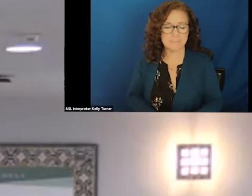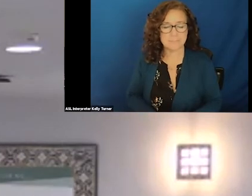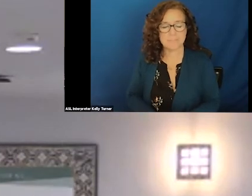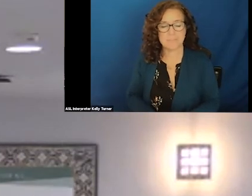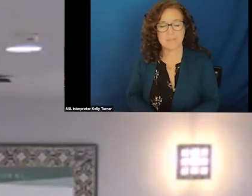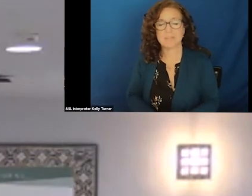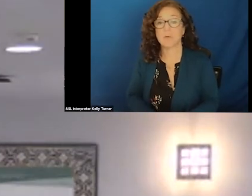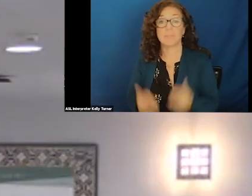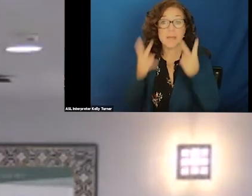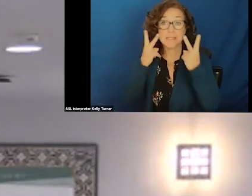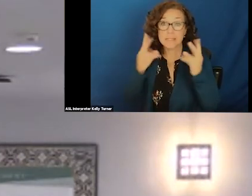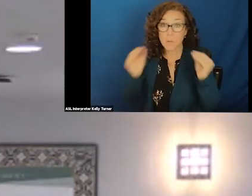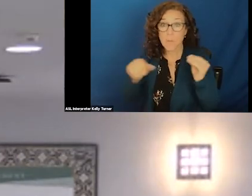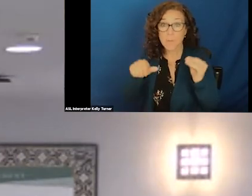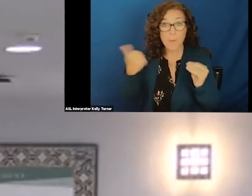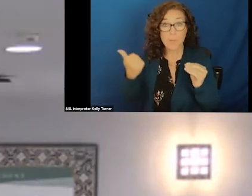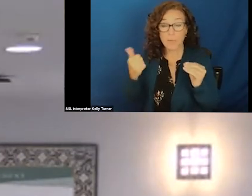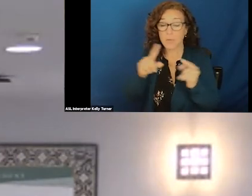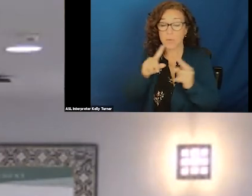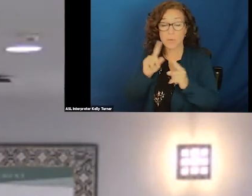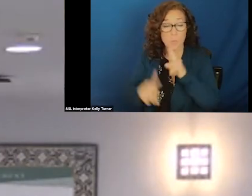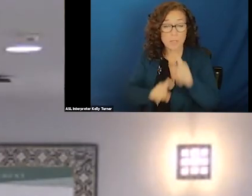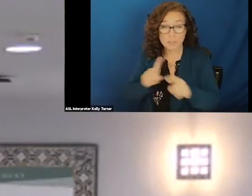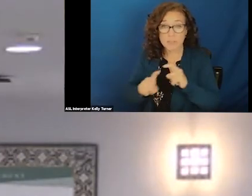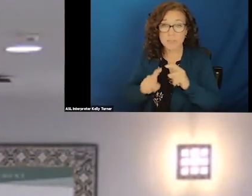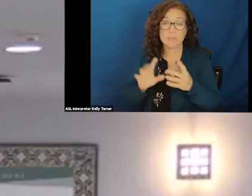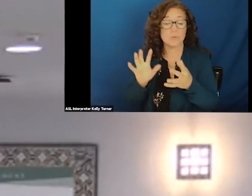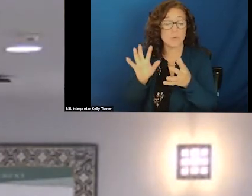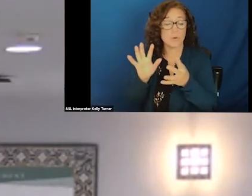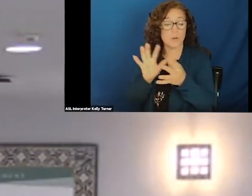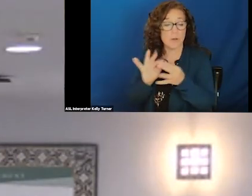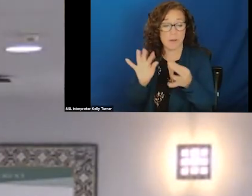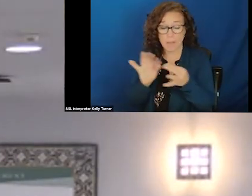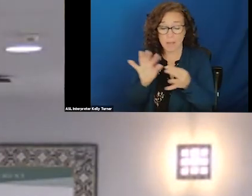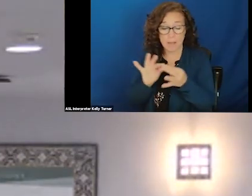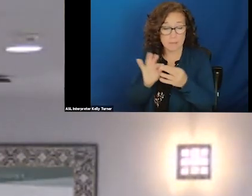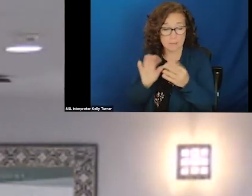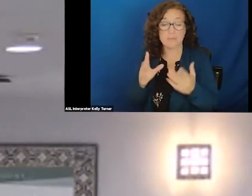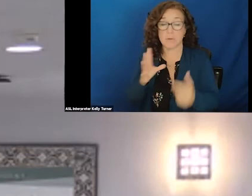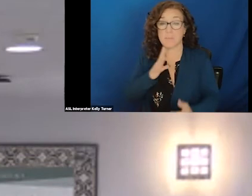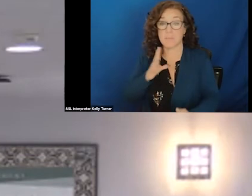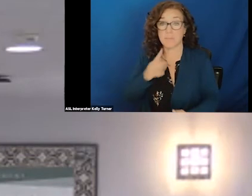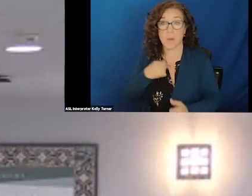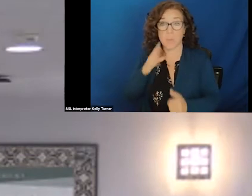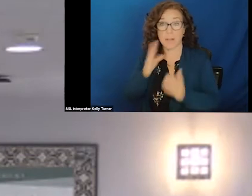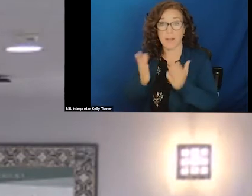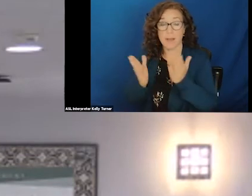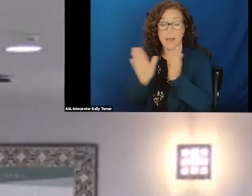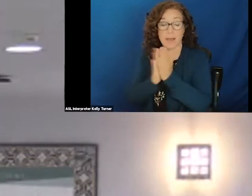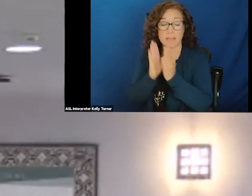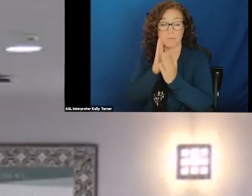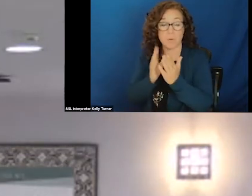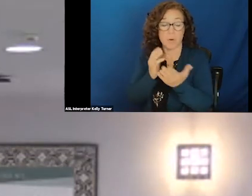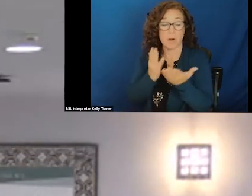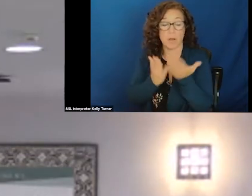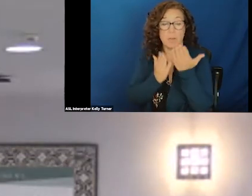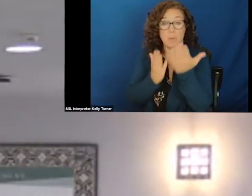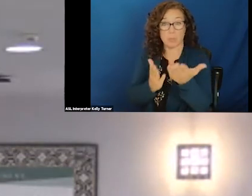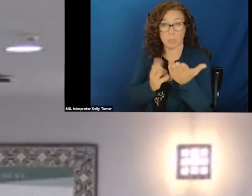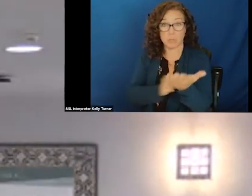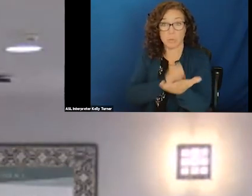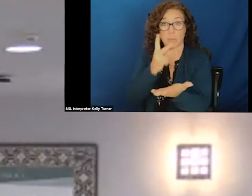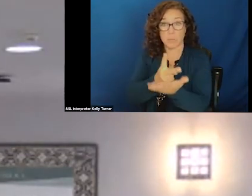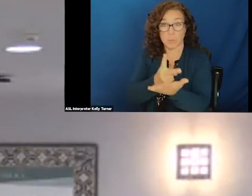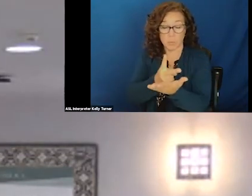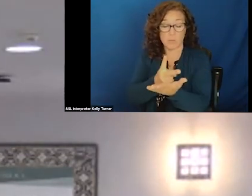motion to approve the new certificated management job description of assistant principal for the K-8